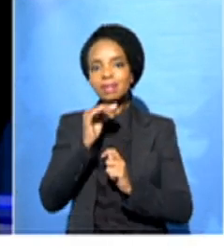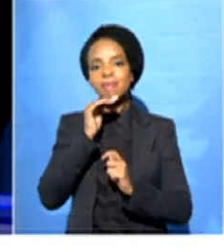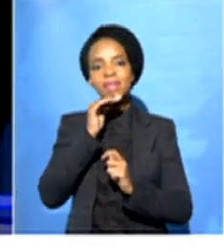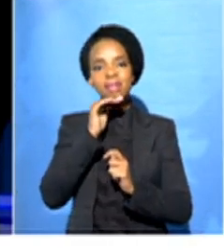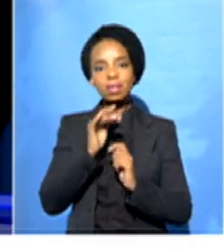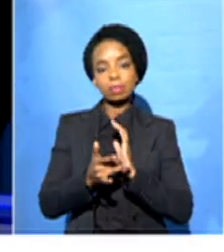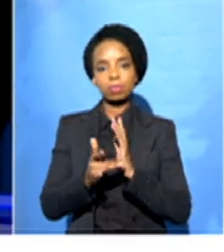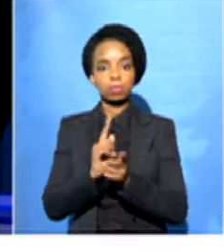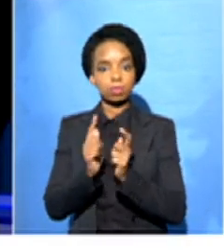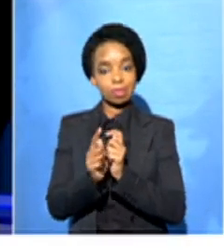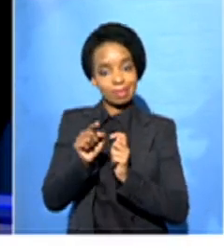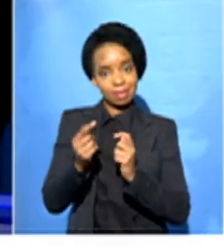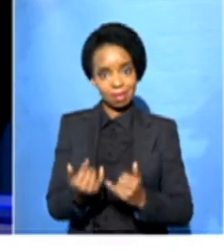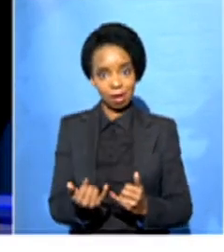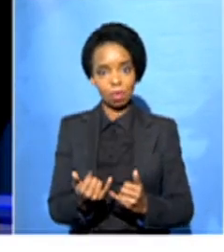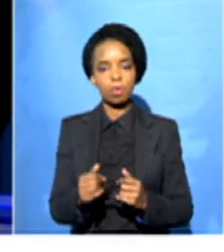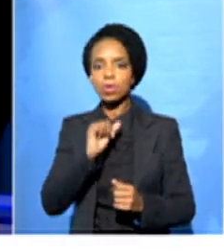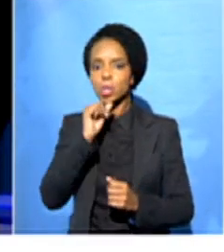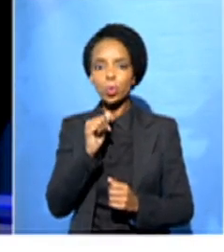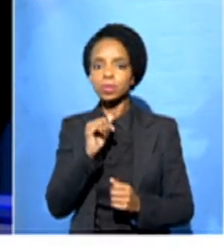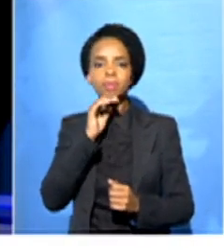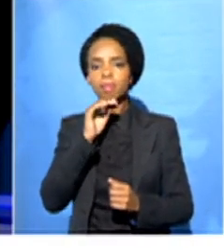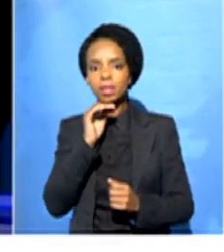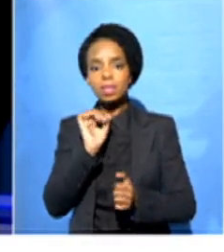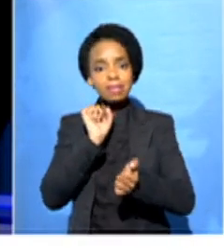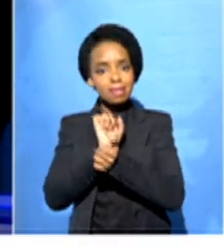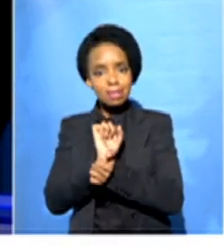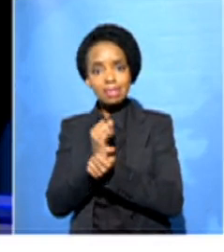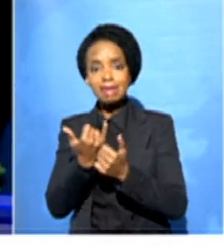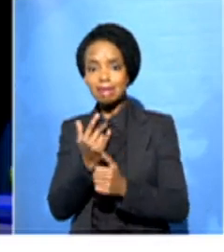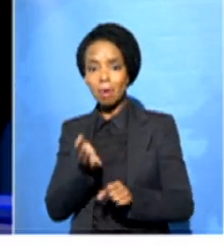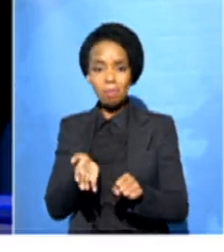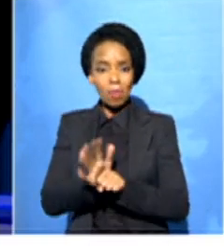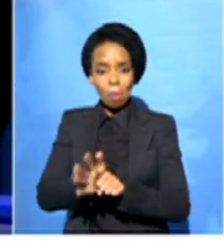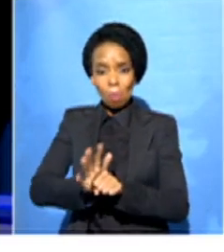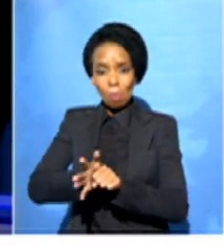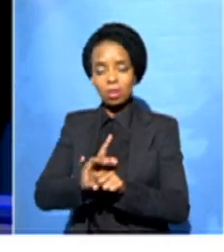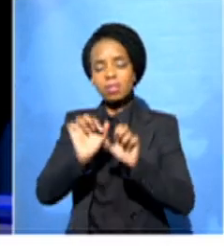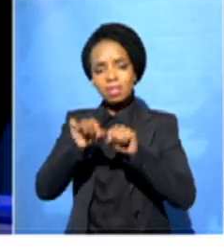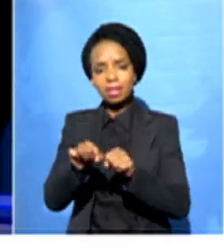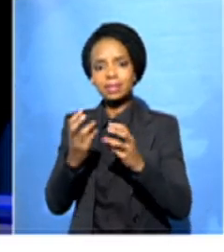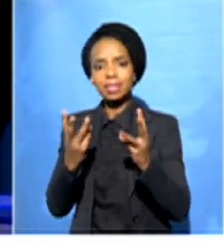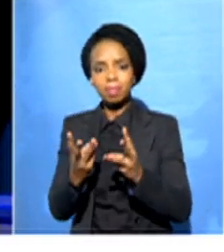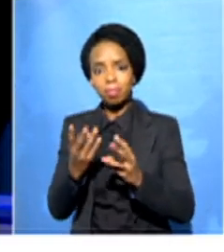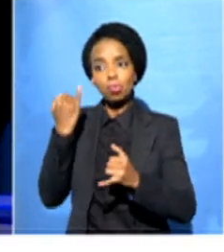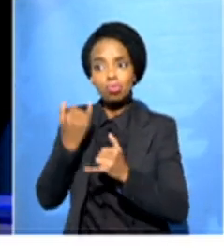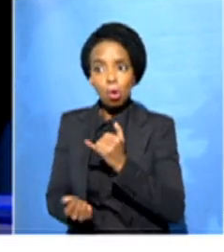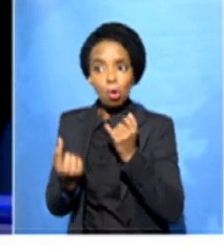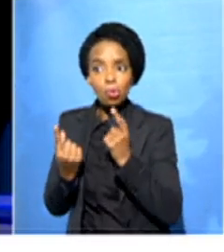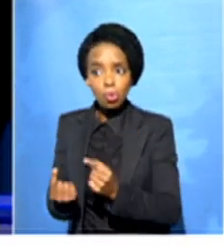our prisons are overflowing. Of course, wrongdoers must be sent to prison. Yes. But you can't